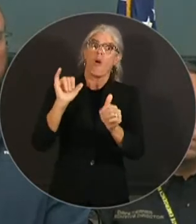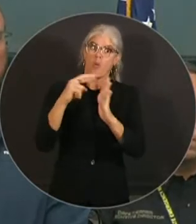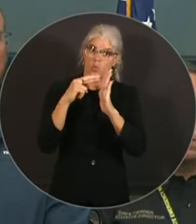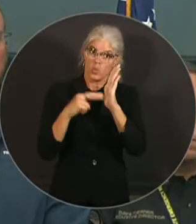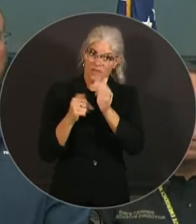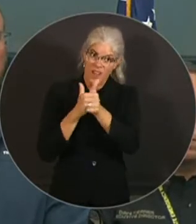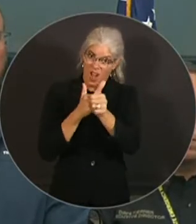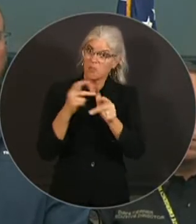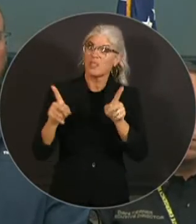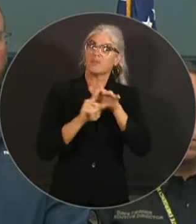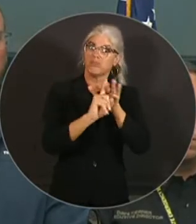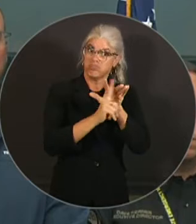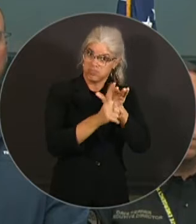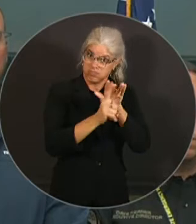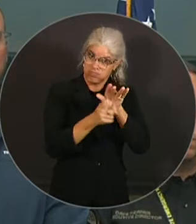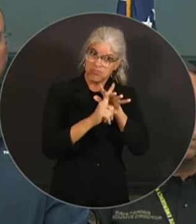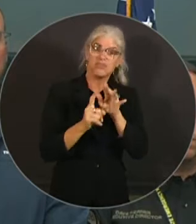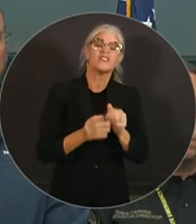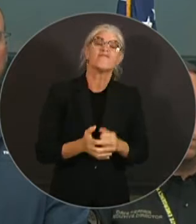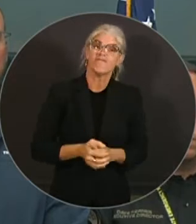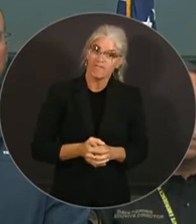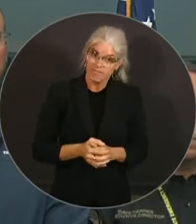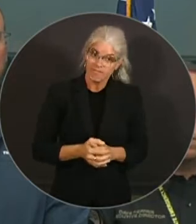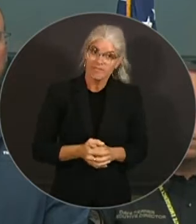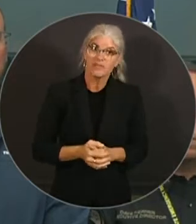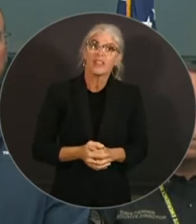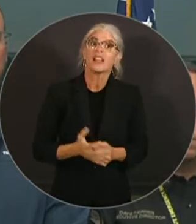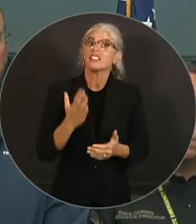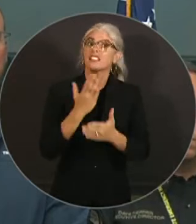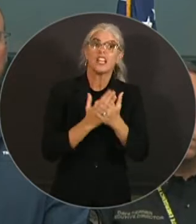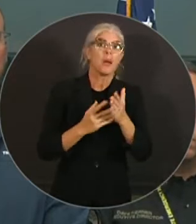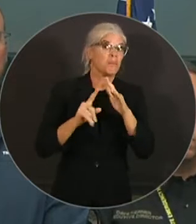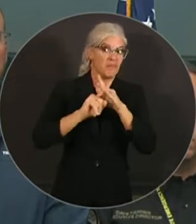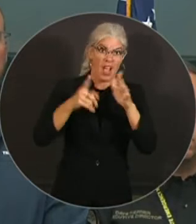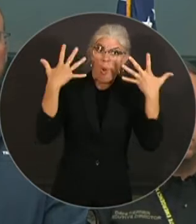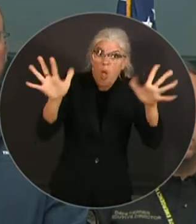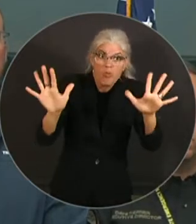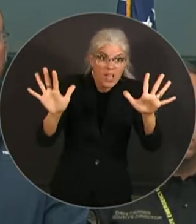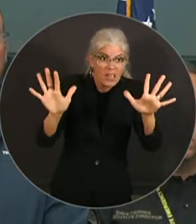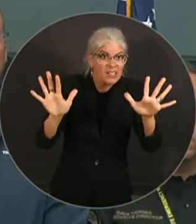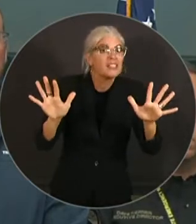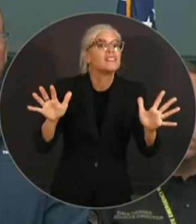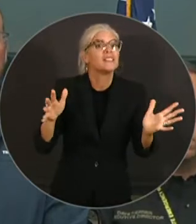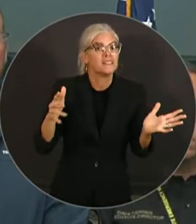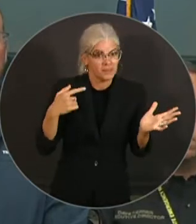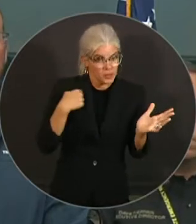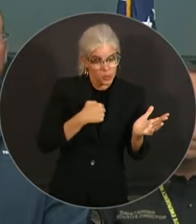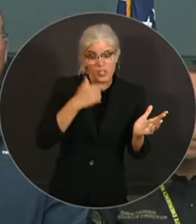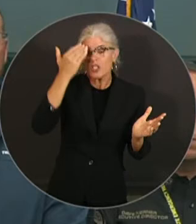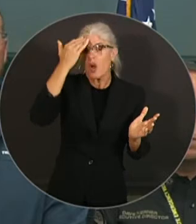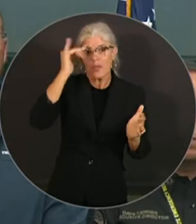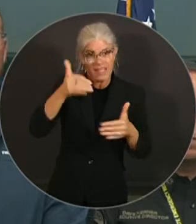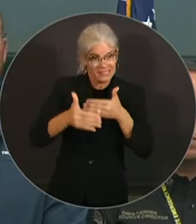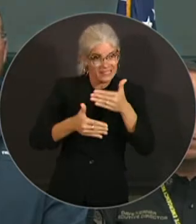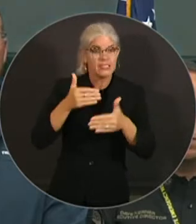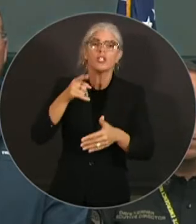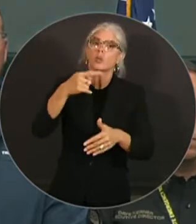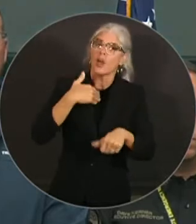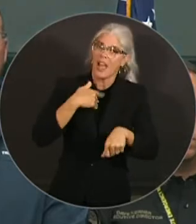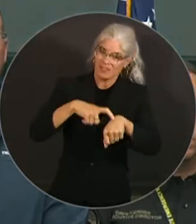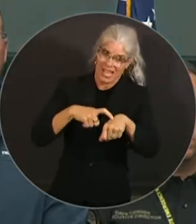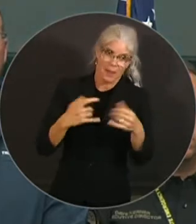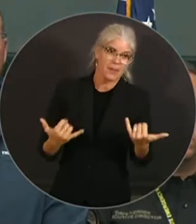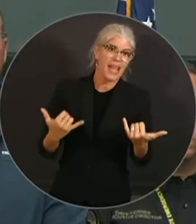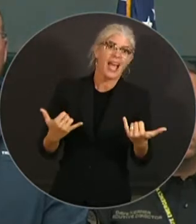and have begun evacuating or evacuated already. I know more are in the process of doing that. You have time to execute this